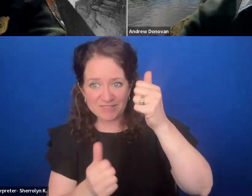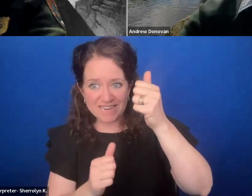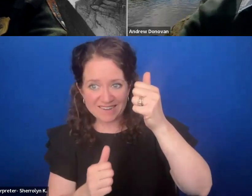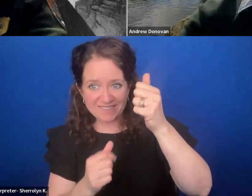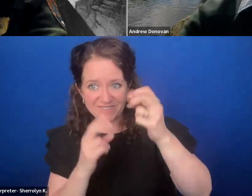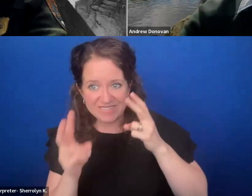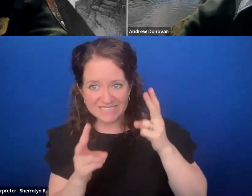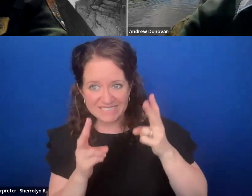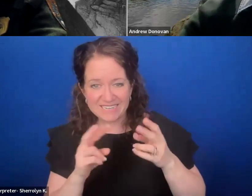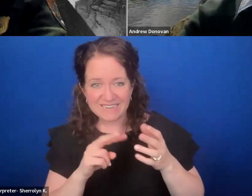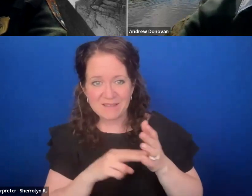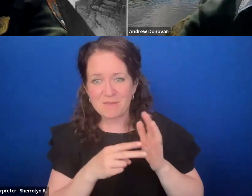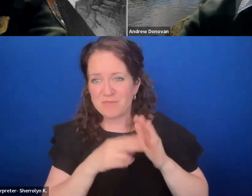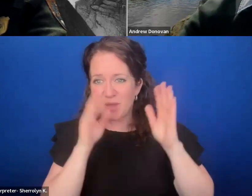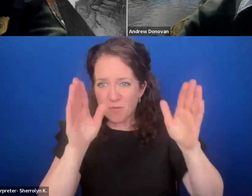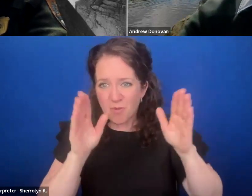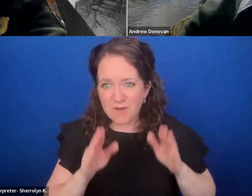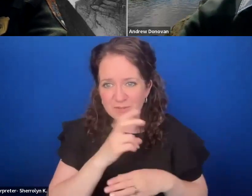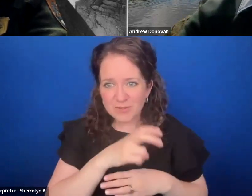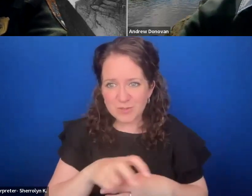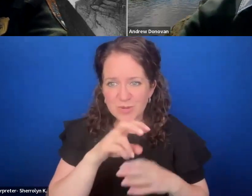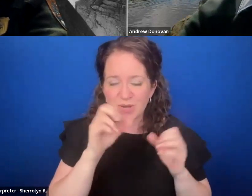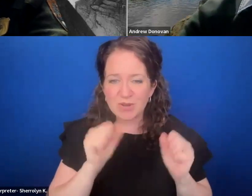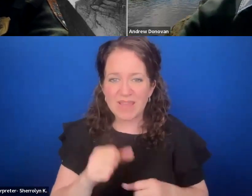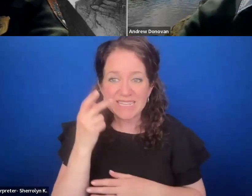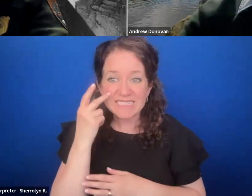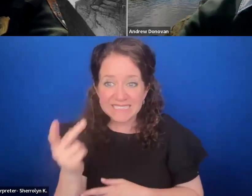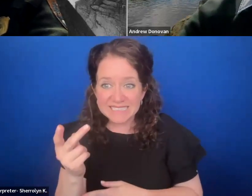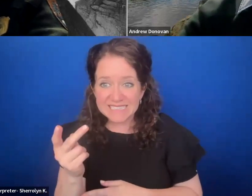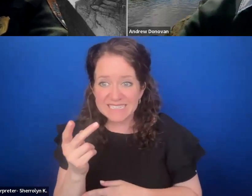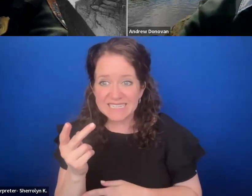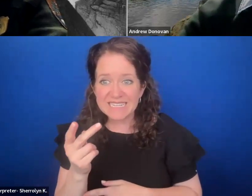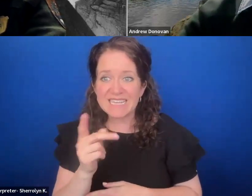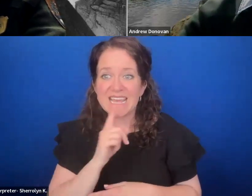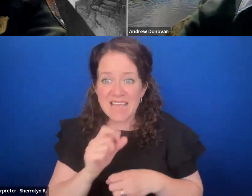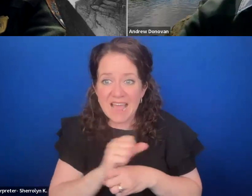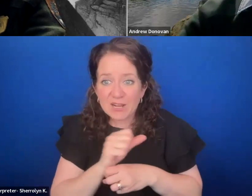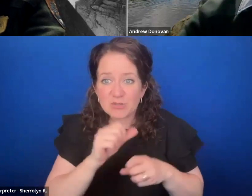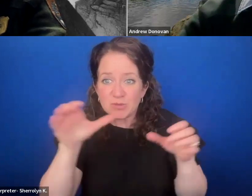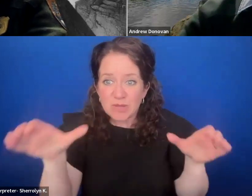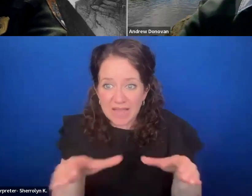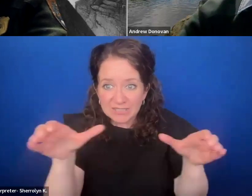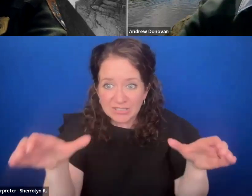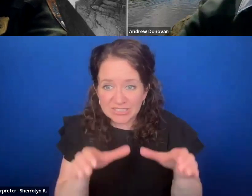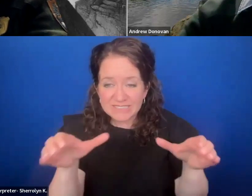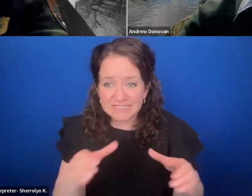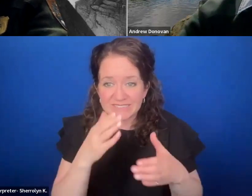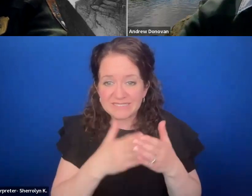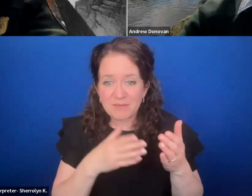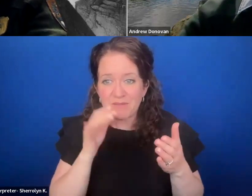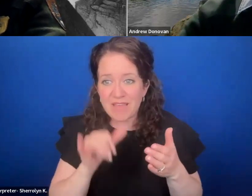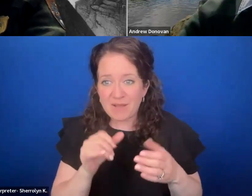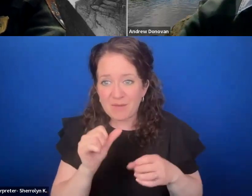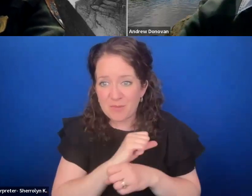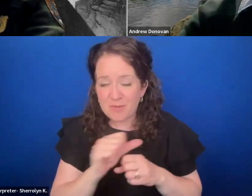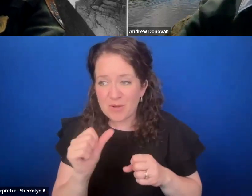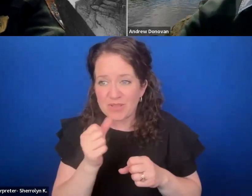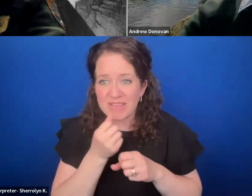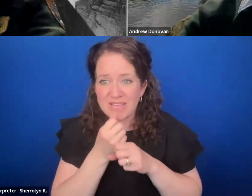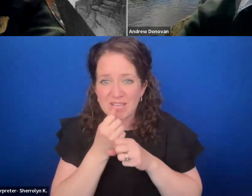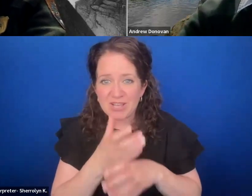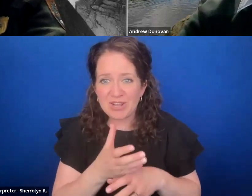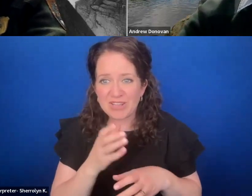wonderful tour, and you get to really see in action some of that foundational work that makes the later industry